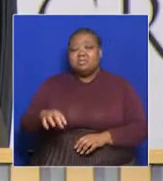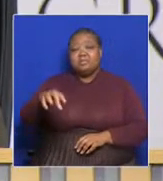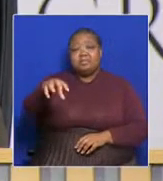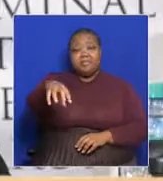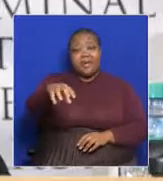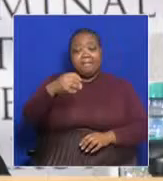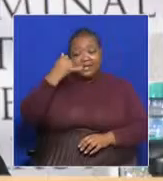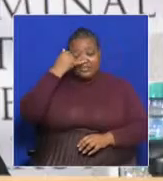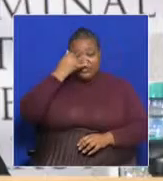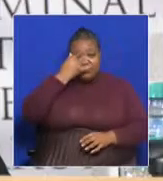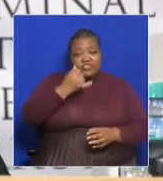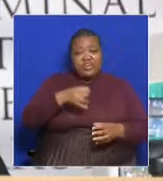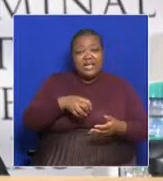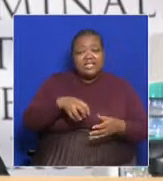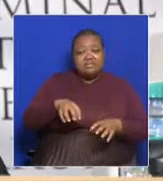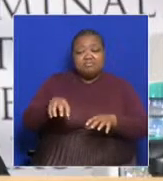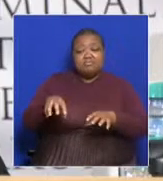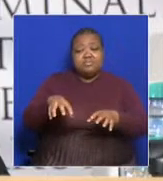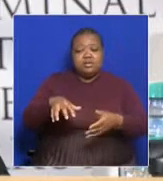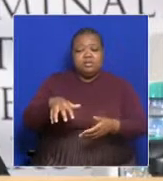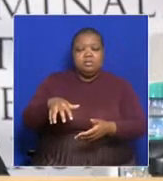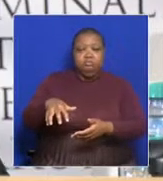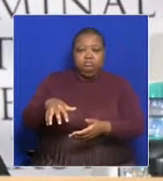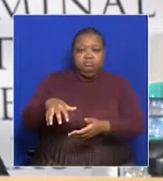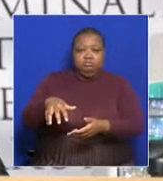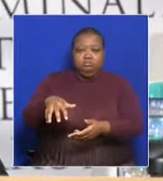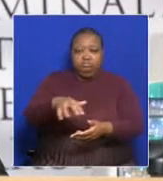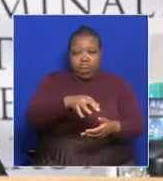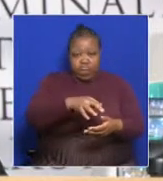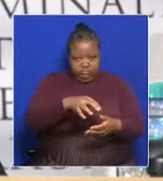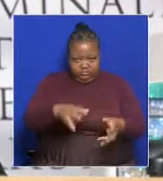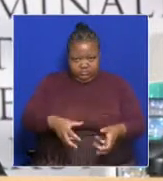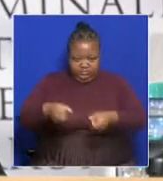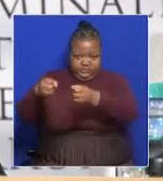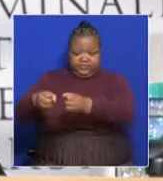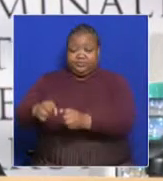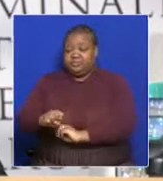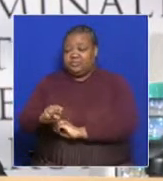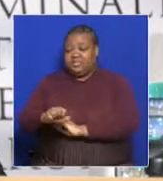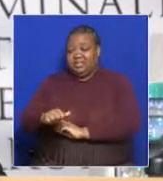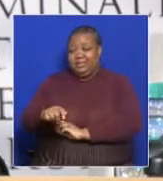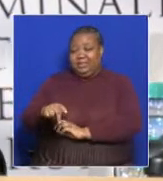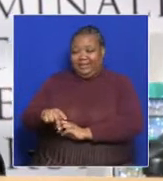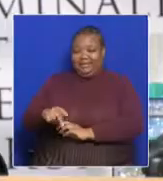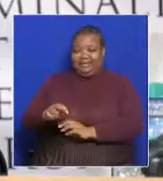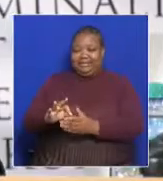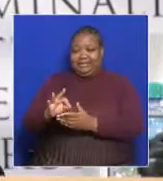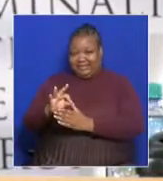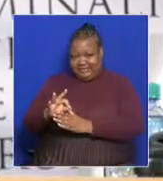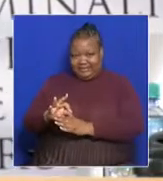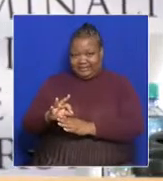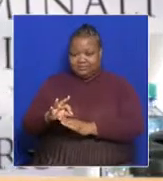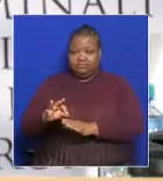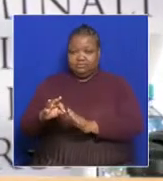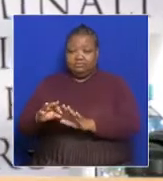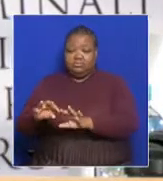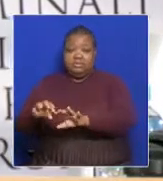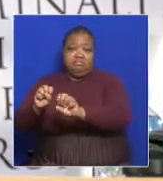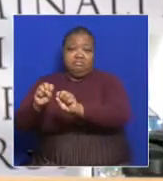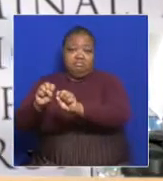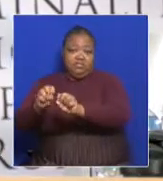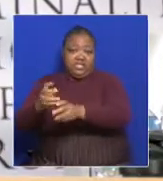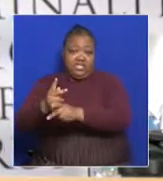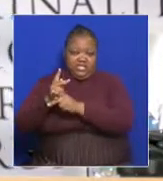It entered them into the SAP 13. It kept them overnight. and then it required that they be removed.